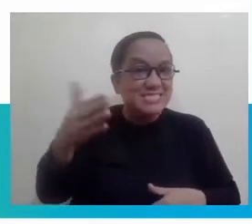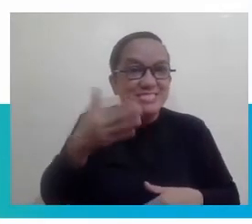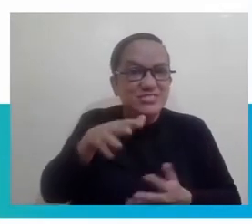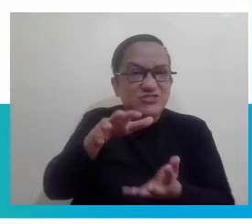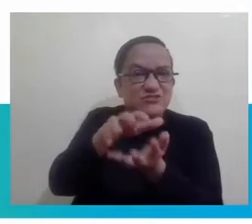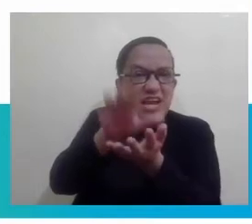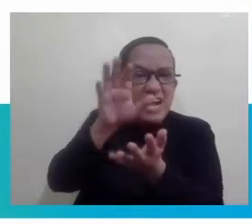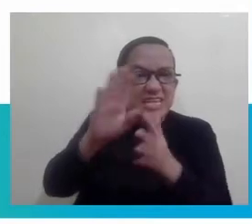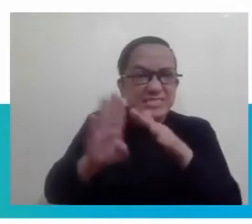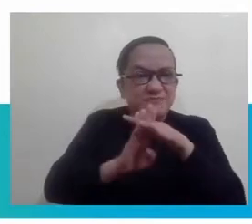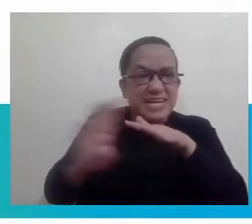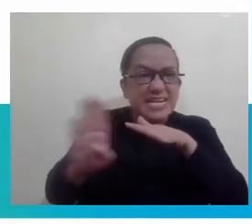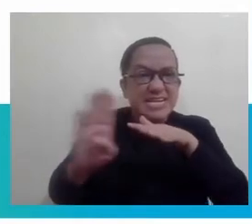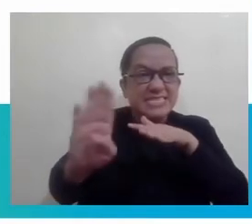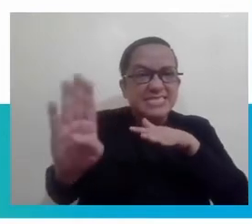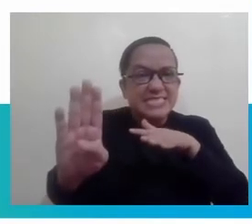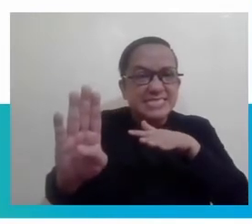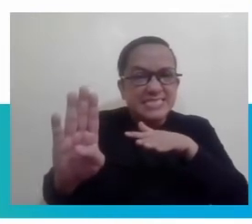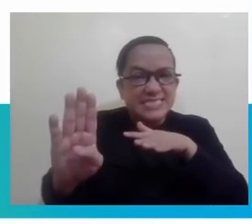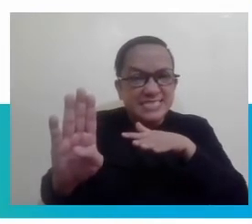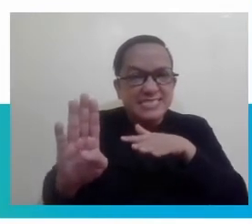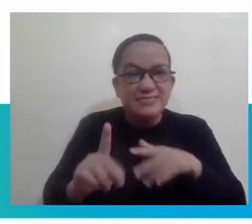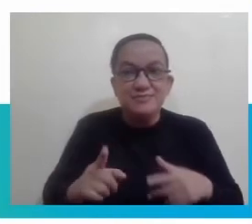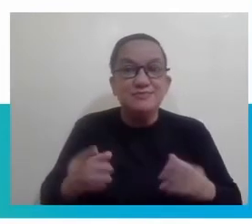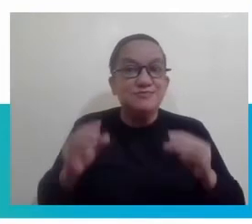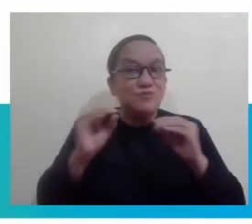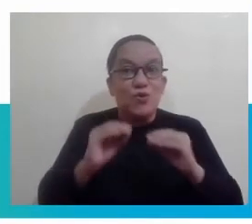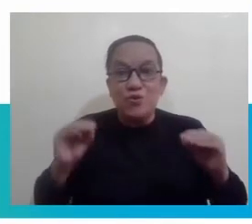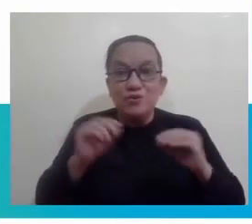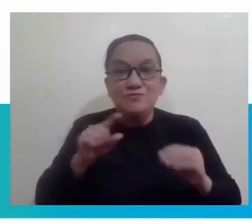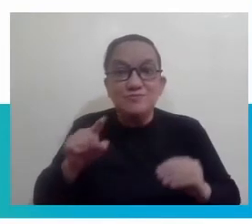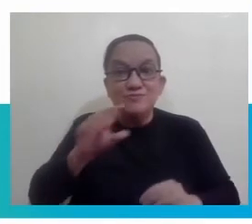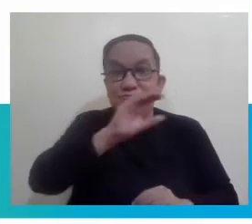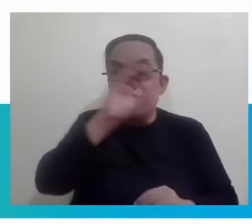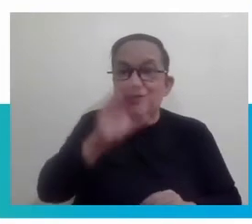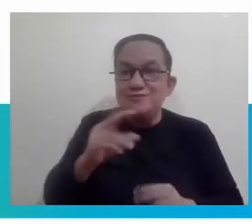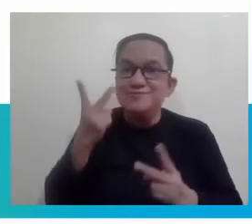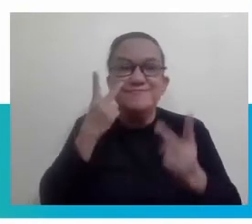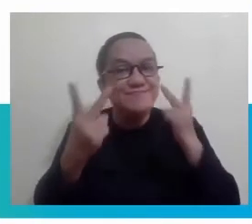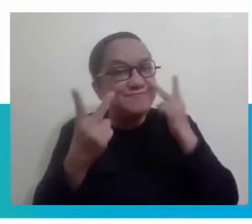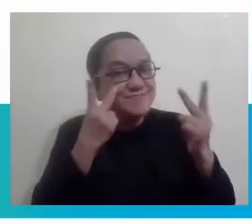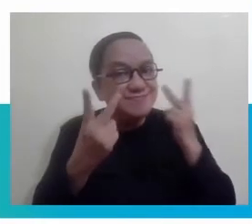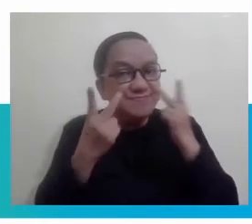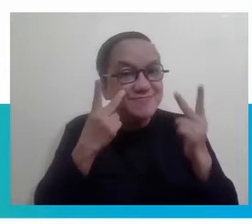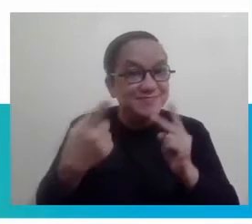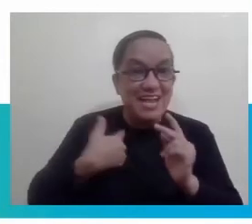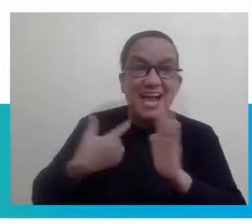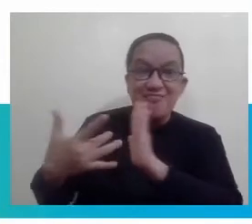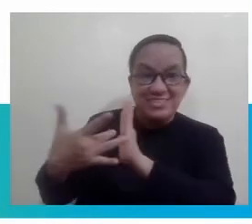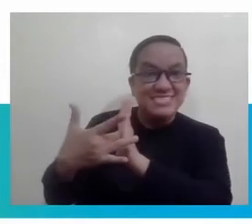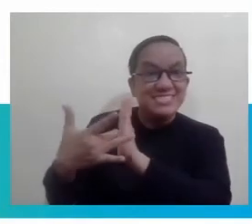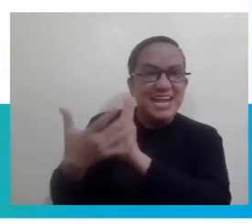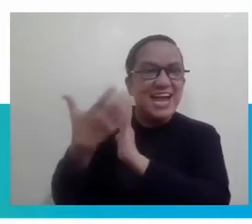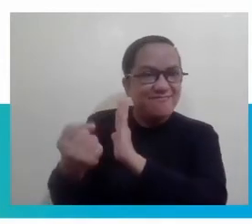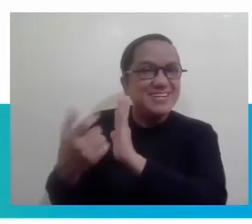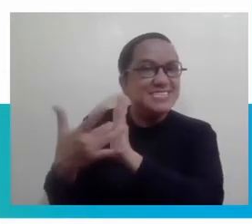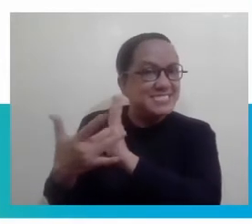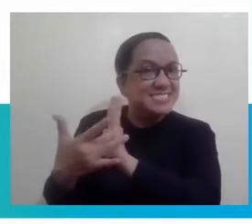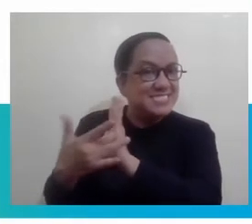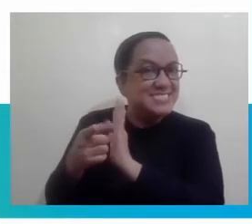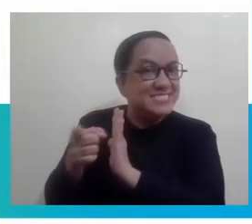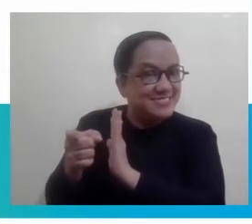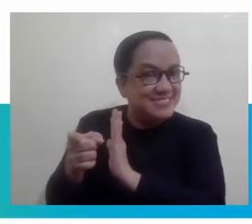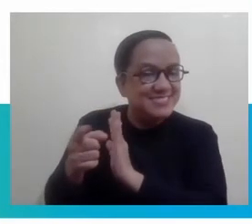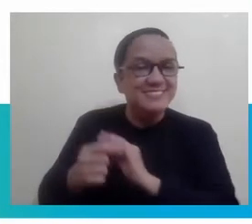we've heard so much from all of the four panelists, and I think it's time now. The audience are probably itching to ask some questions.